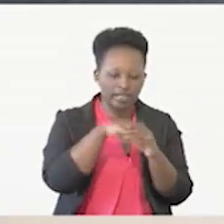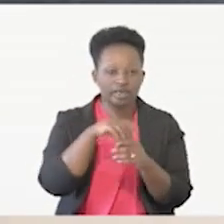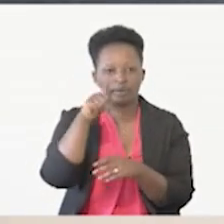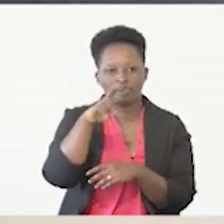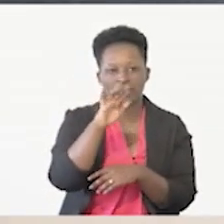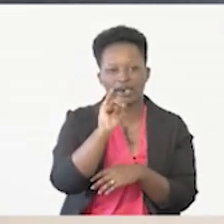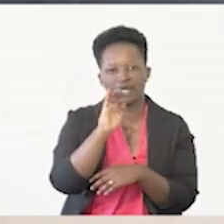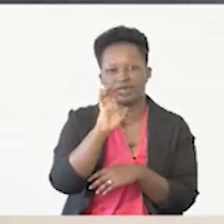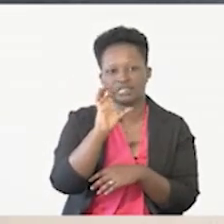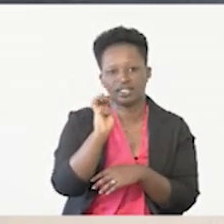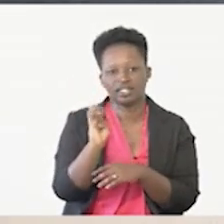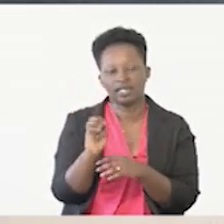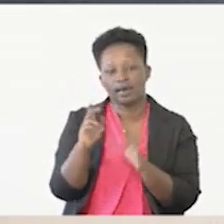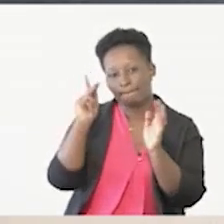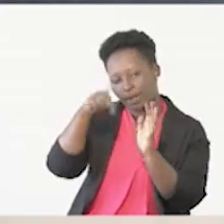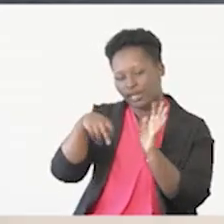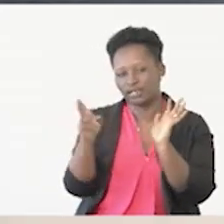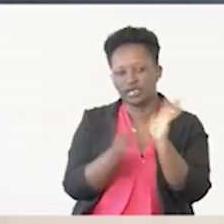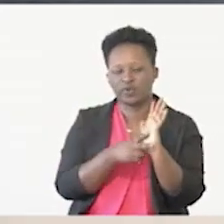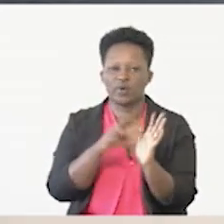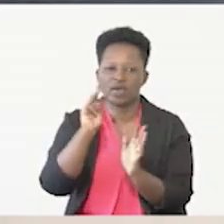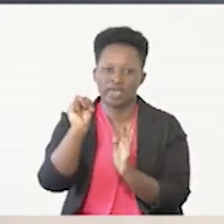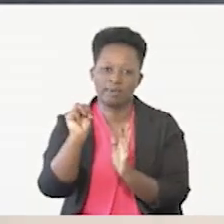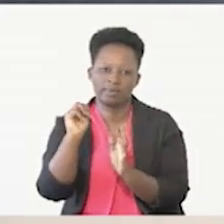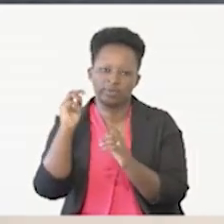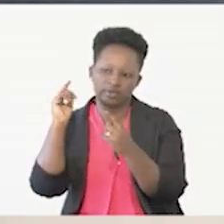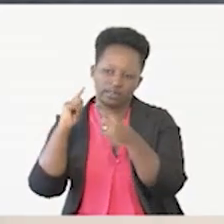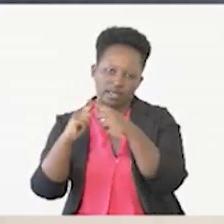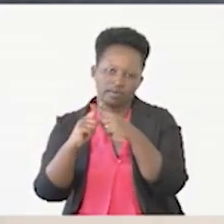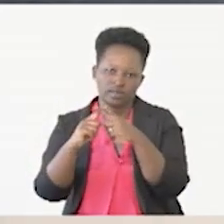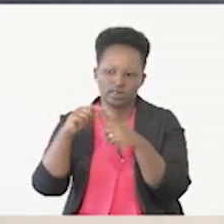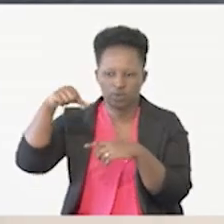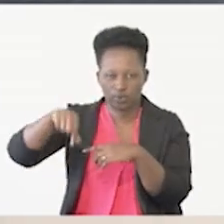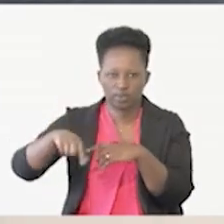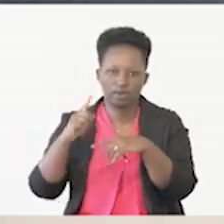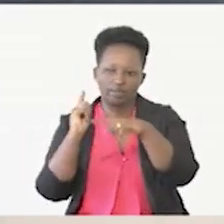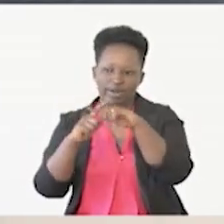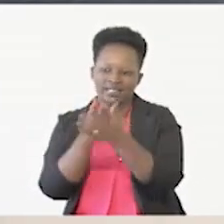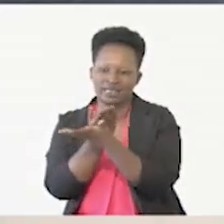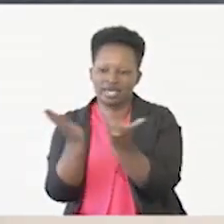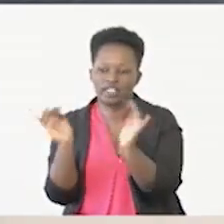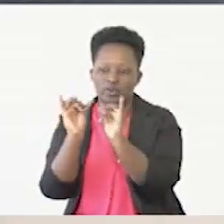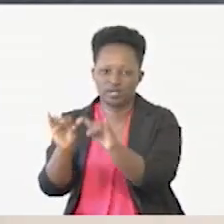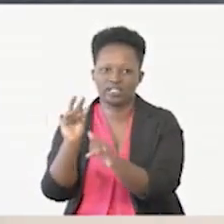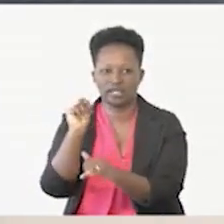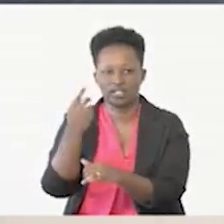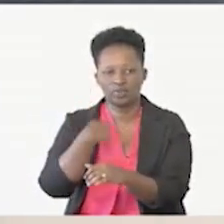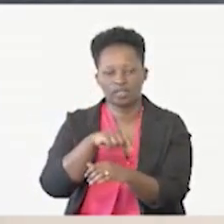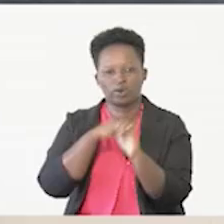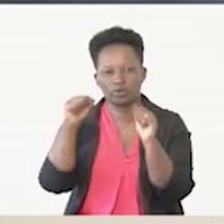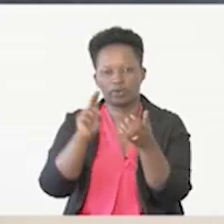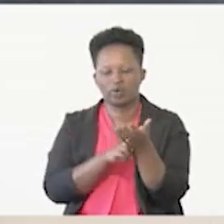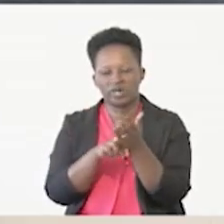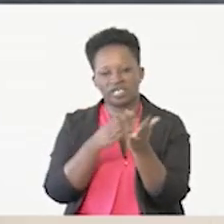equaling to the gradient m, which is m, then quantity demanded plus any constant n. So we can use any pair